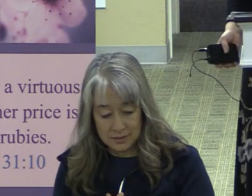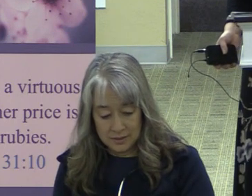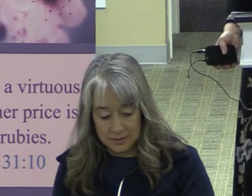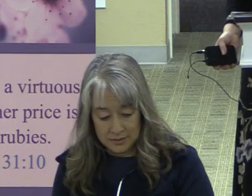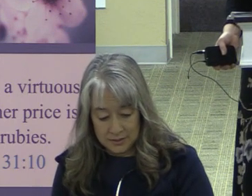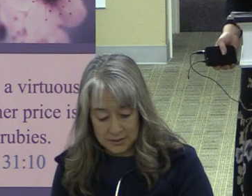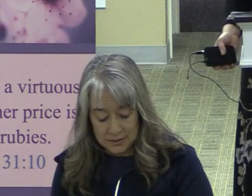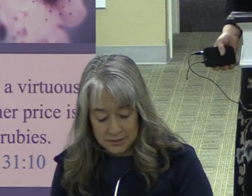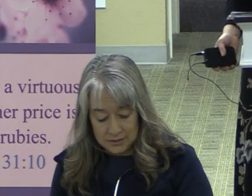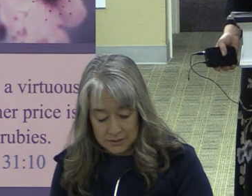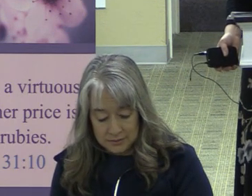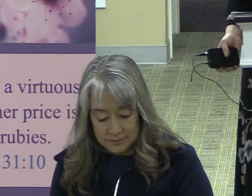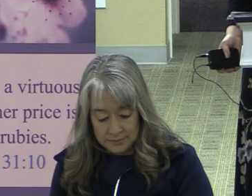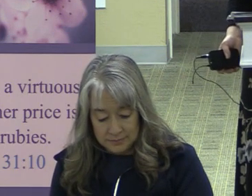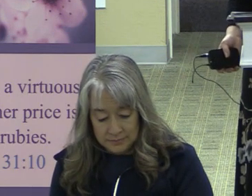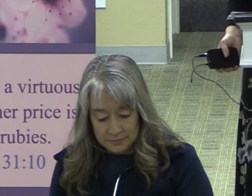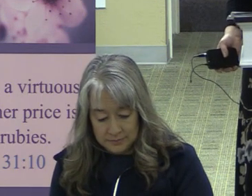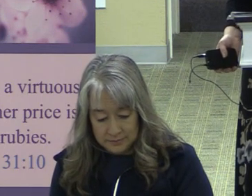35, and